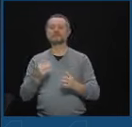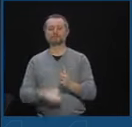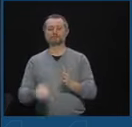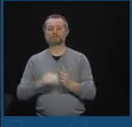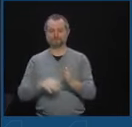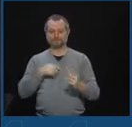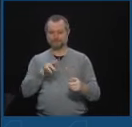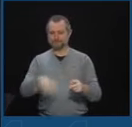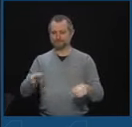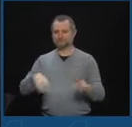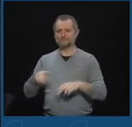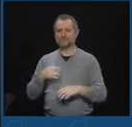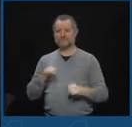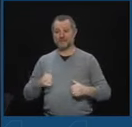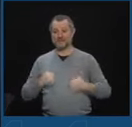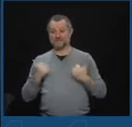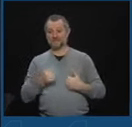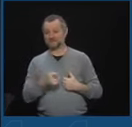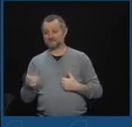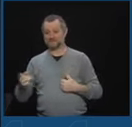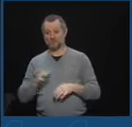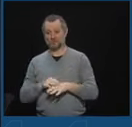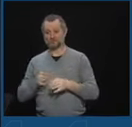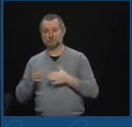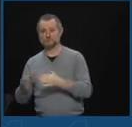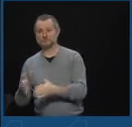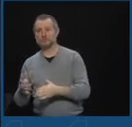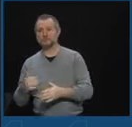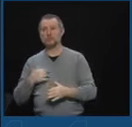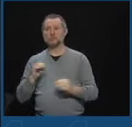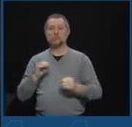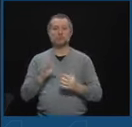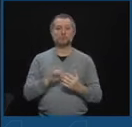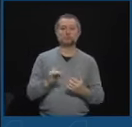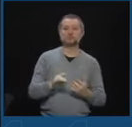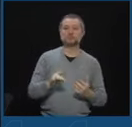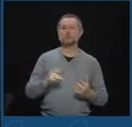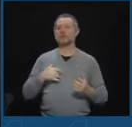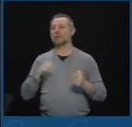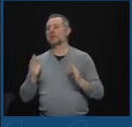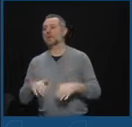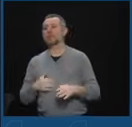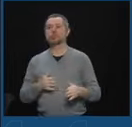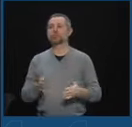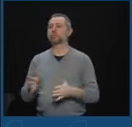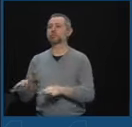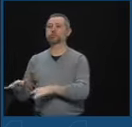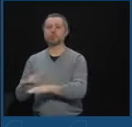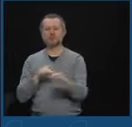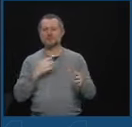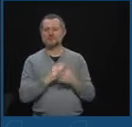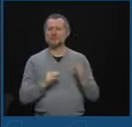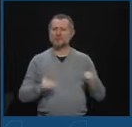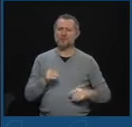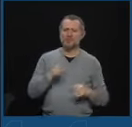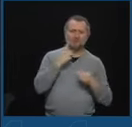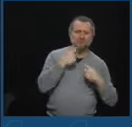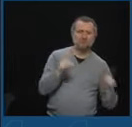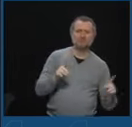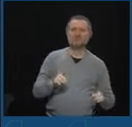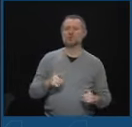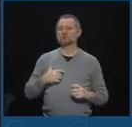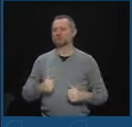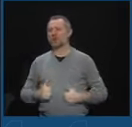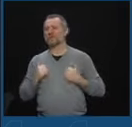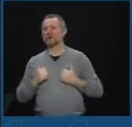other options. And people who've been through this, who lived through this, and have conquered this, come through this stronger.